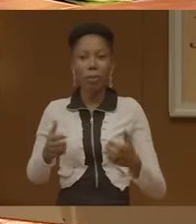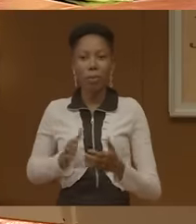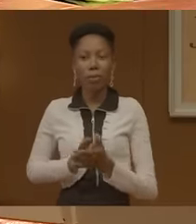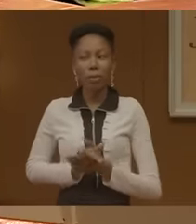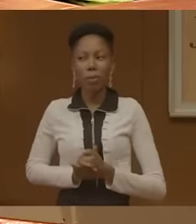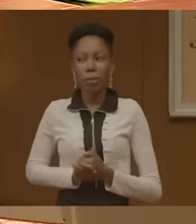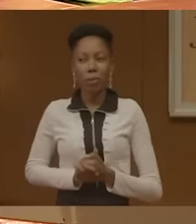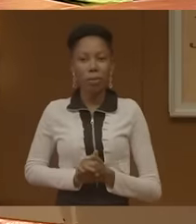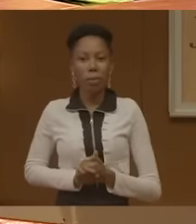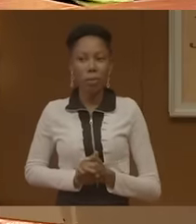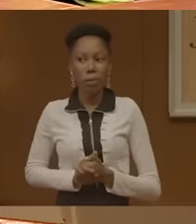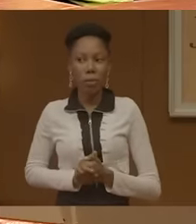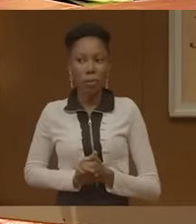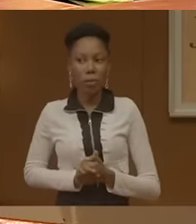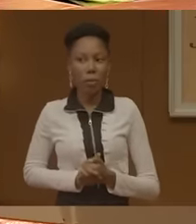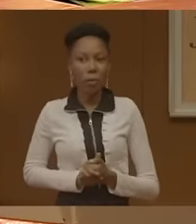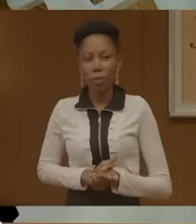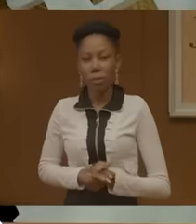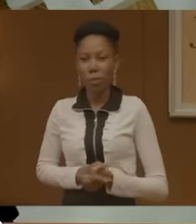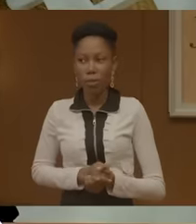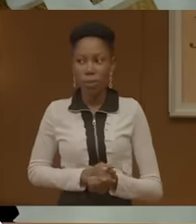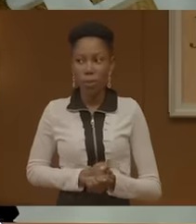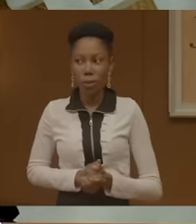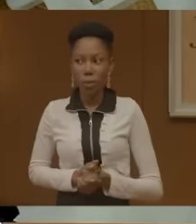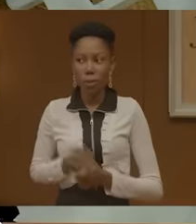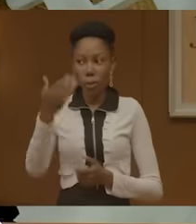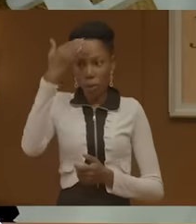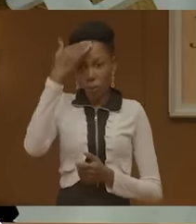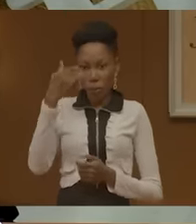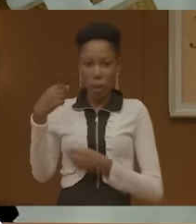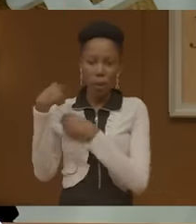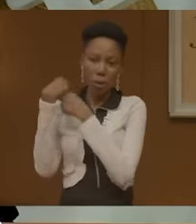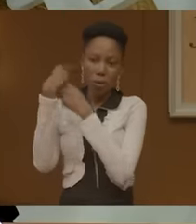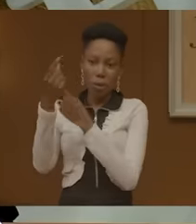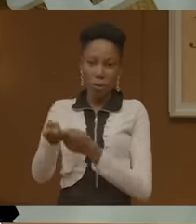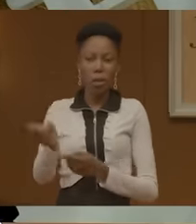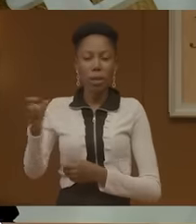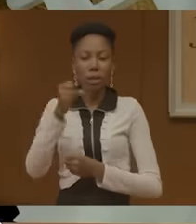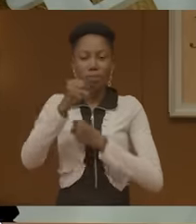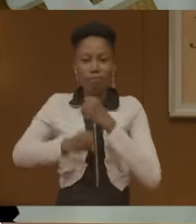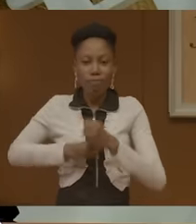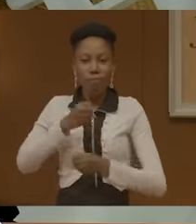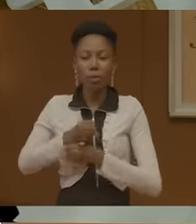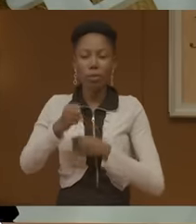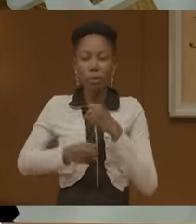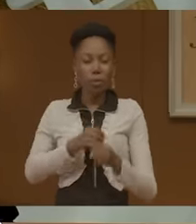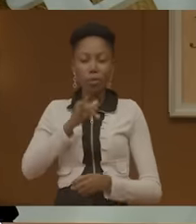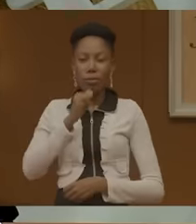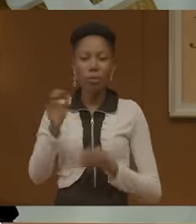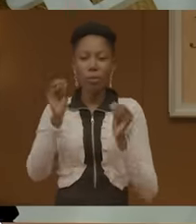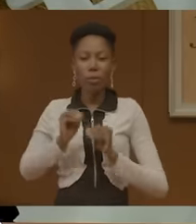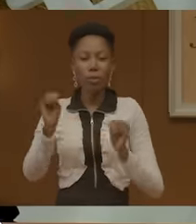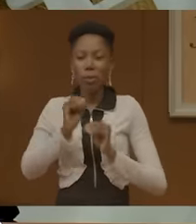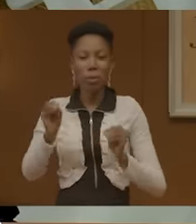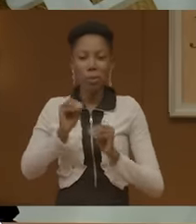can stay apart outside. Through all my strengths and my struggling, is zero. There